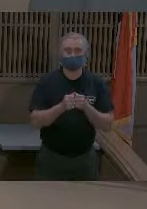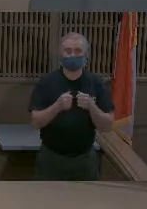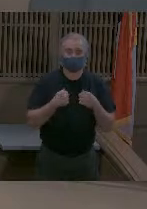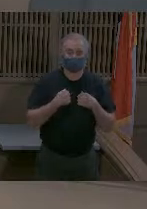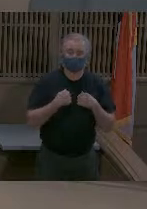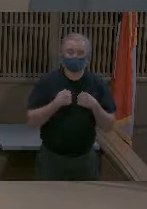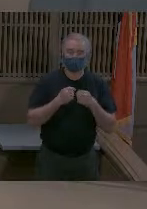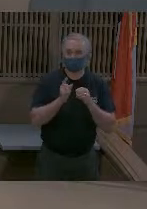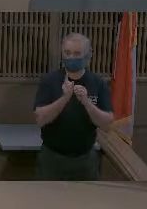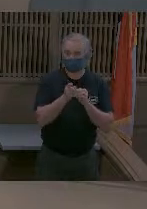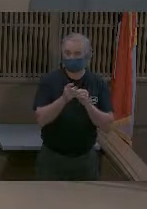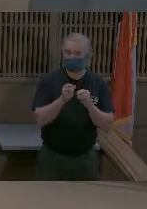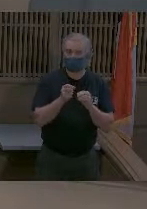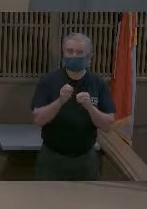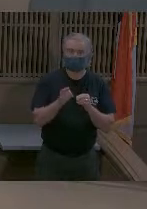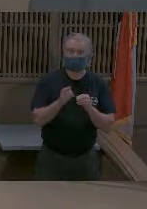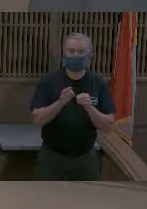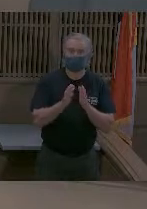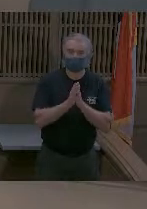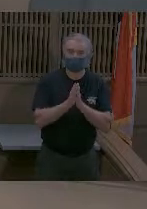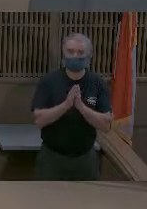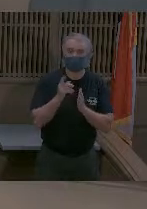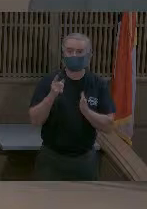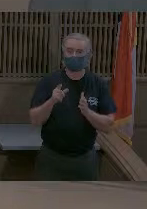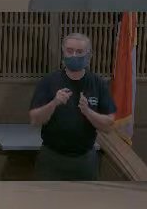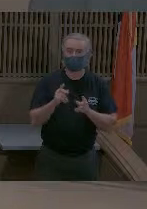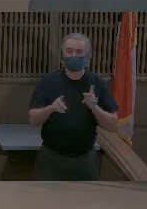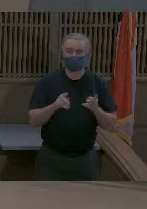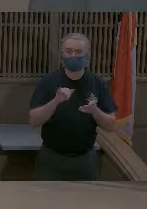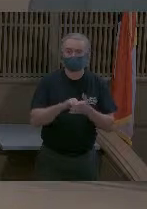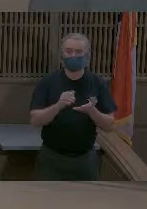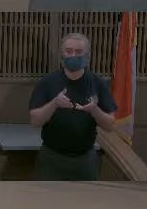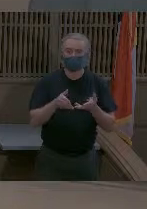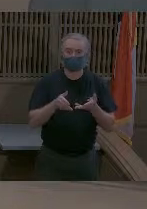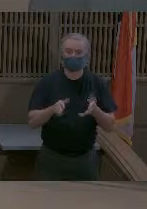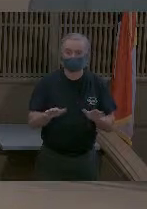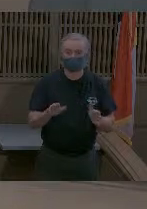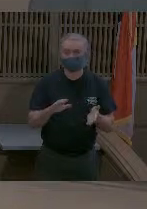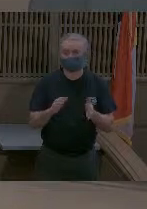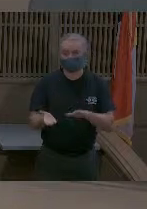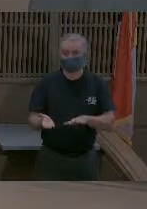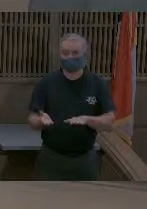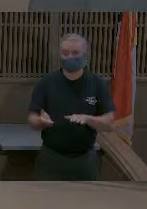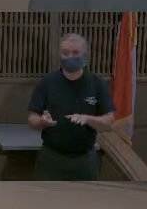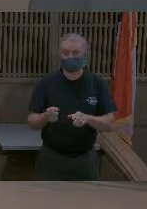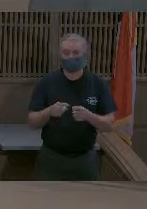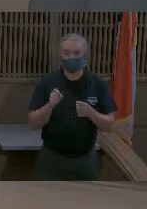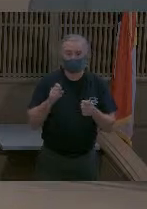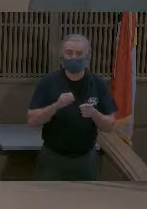moment of silence for the lives we've lost to COVID-19 and for the lives they leave behind.